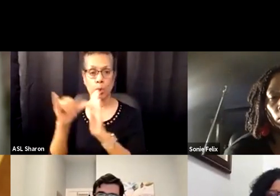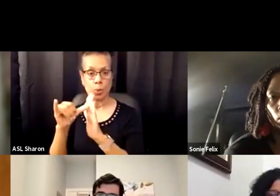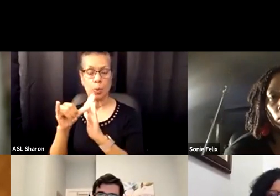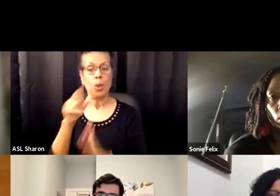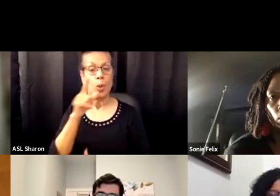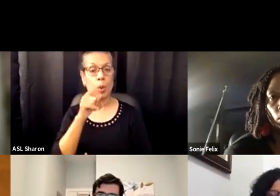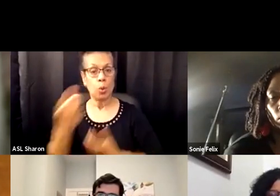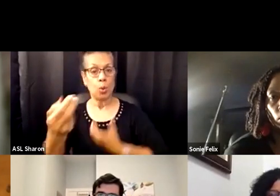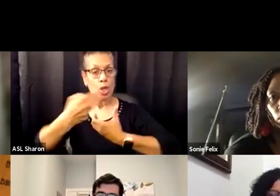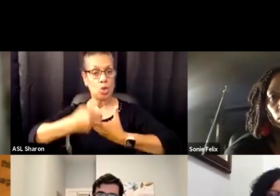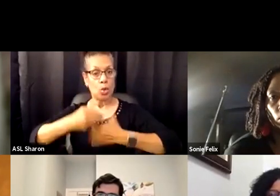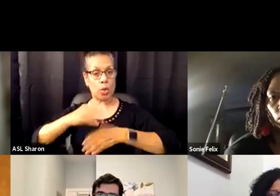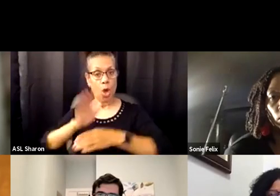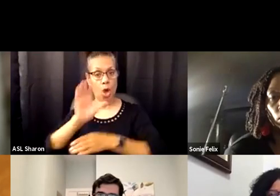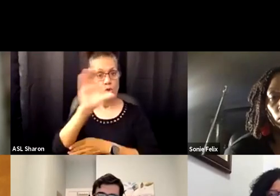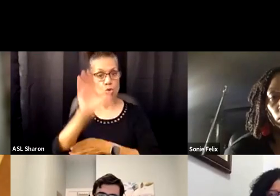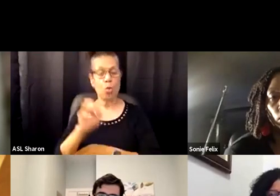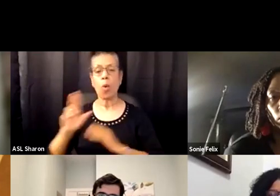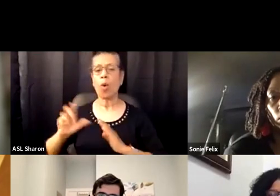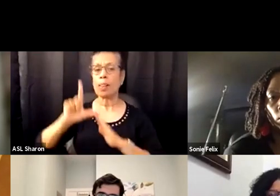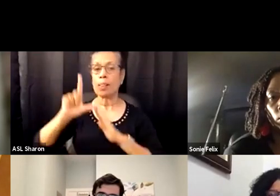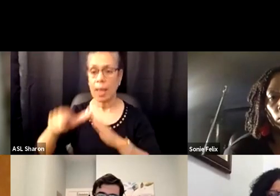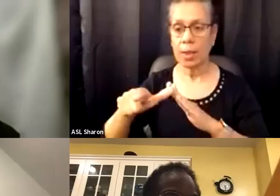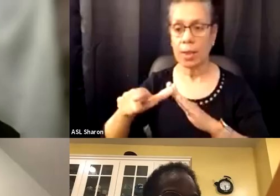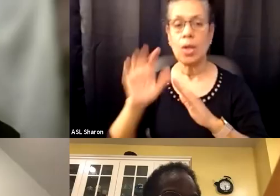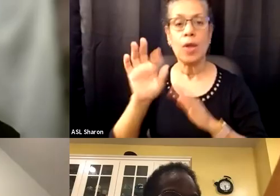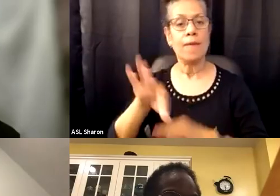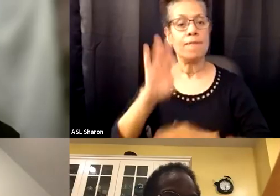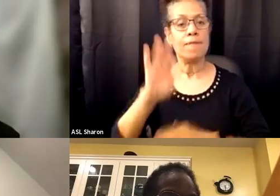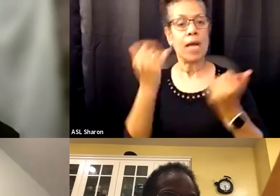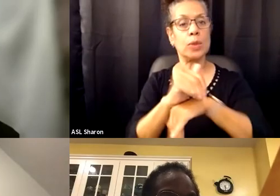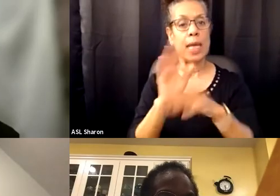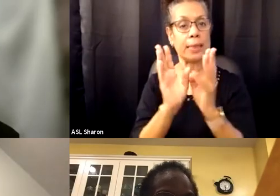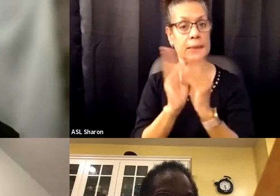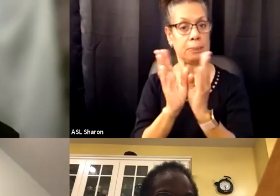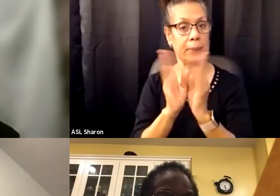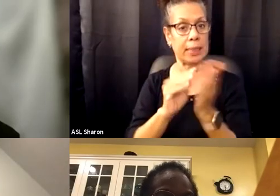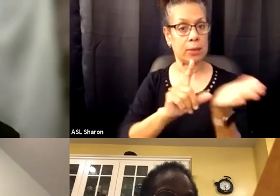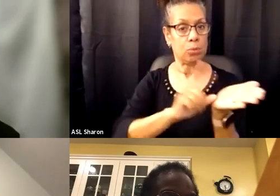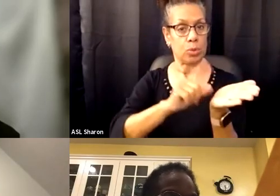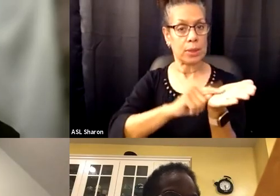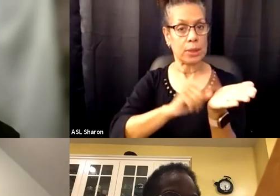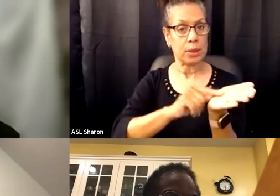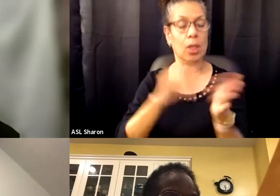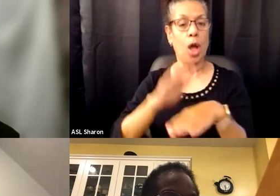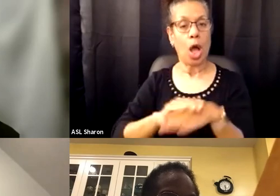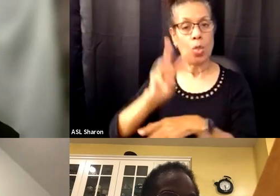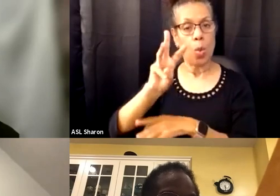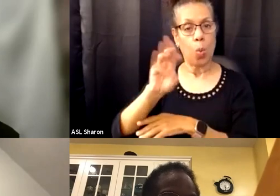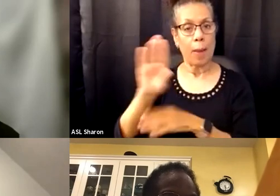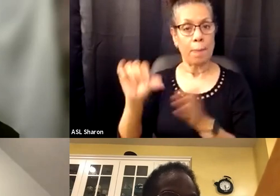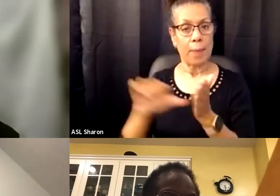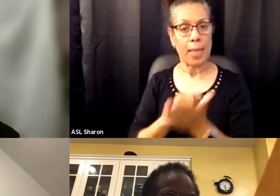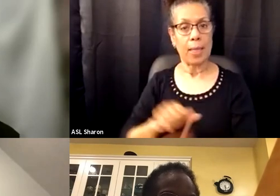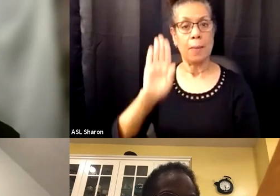you joining us on zoom or at a later date you can find tonight's meeting documents posted on the committee's web page